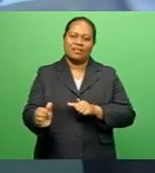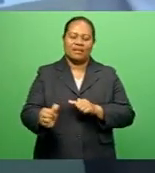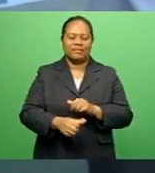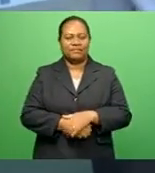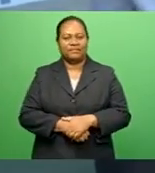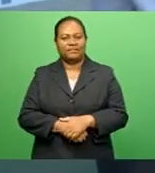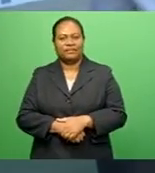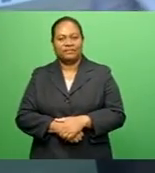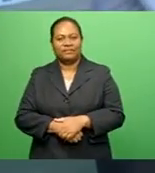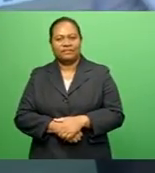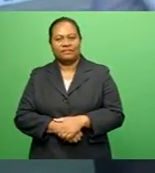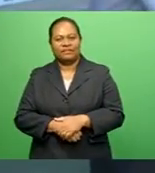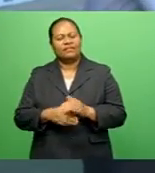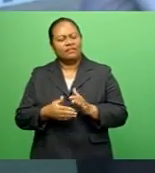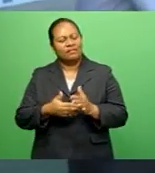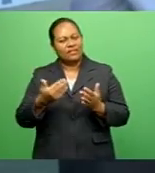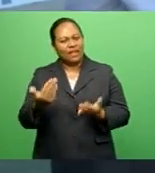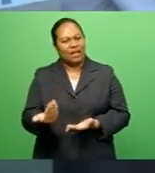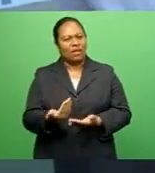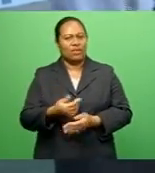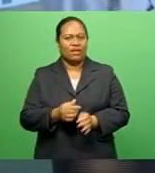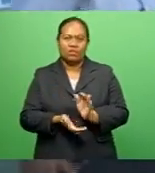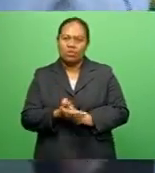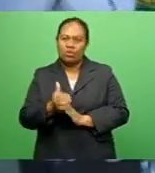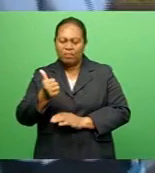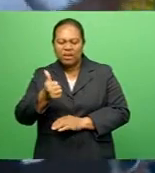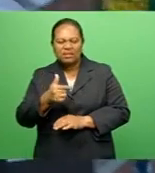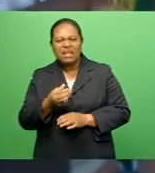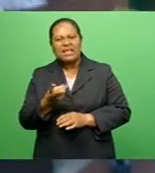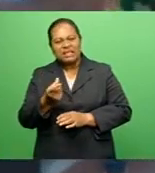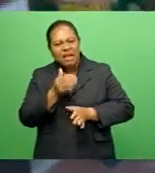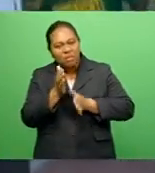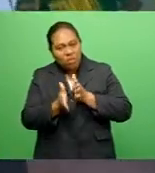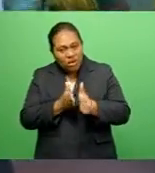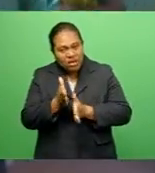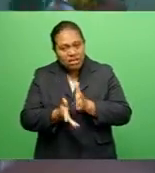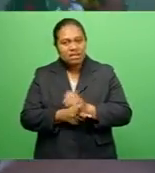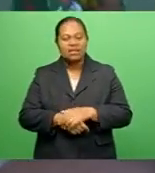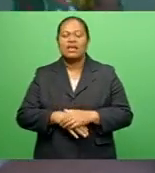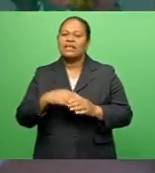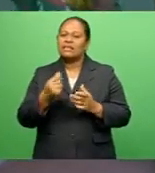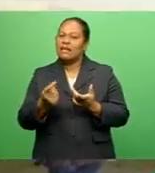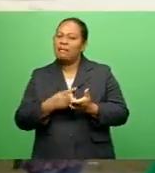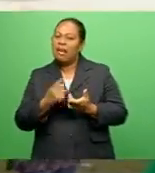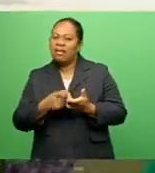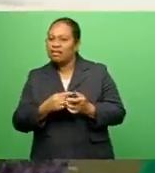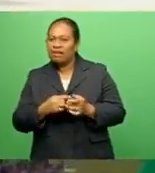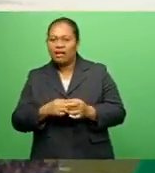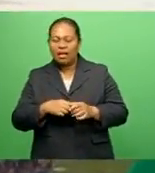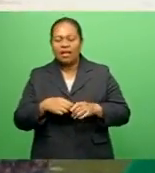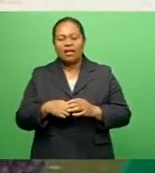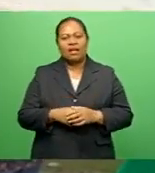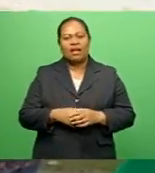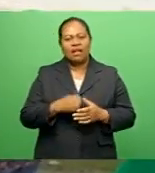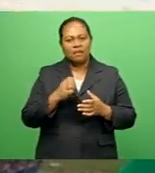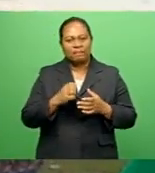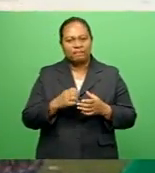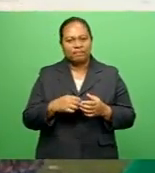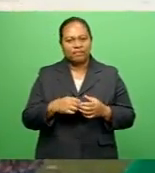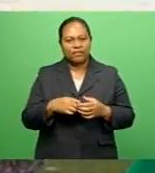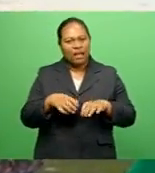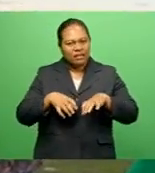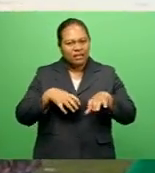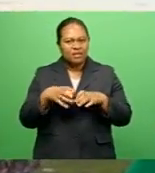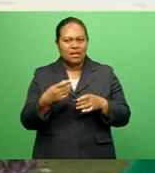we'll just have to iron out some of our running and field techniques. We